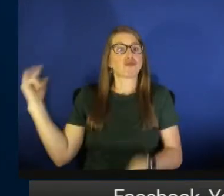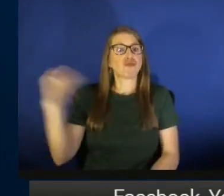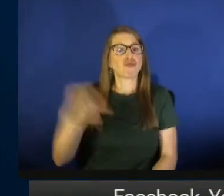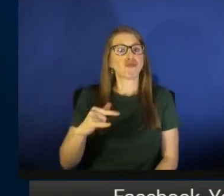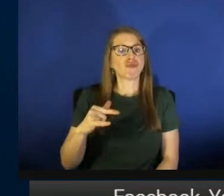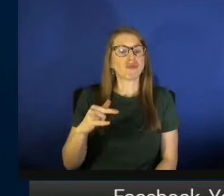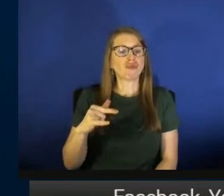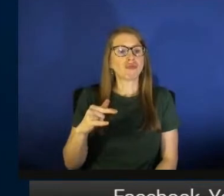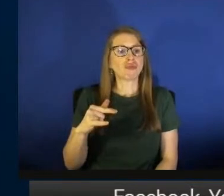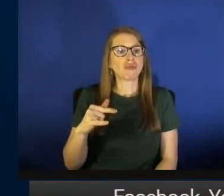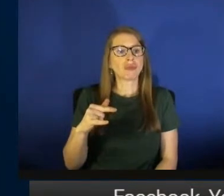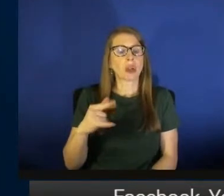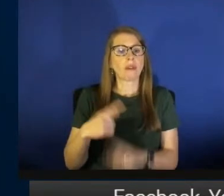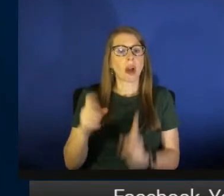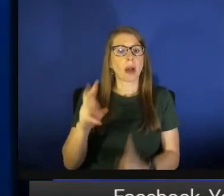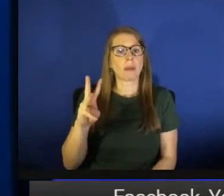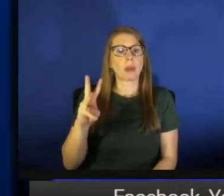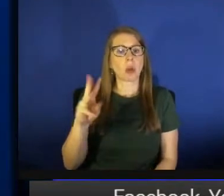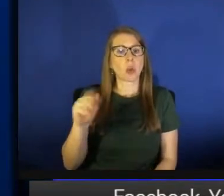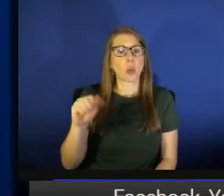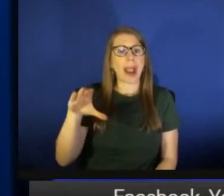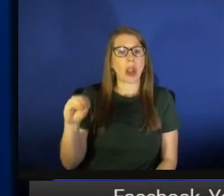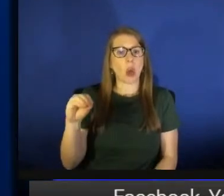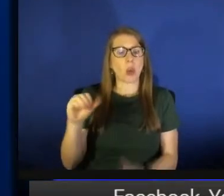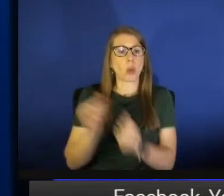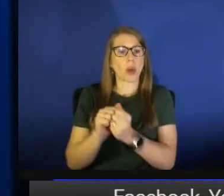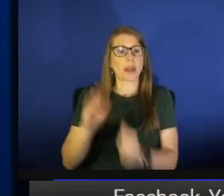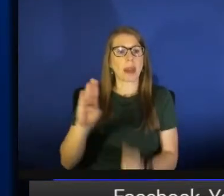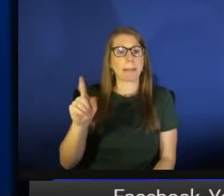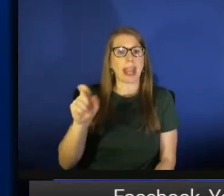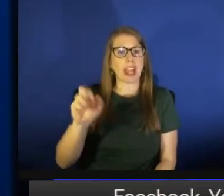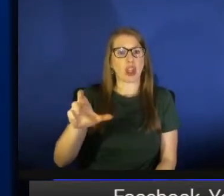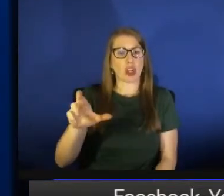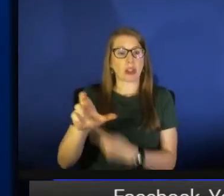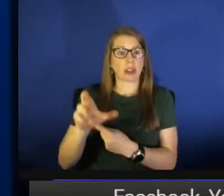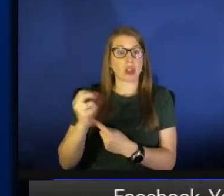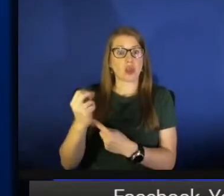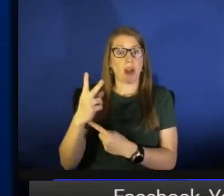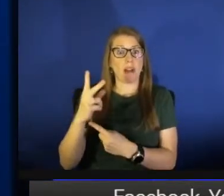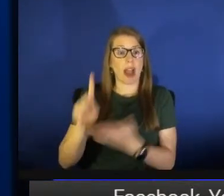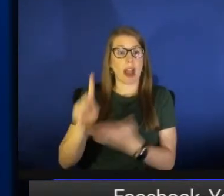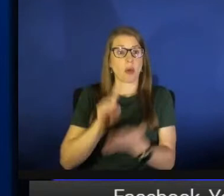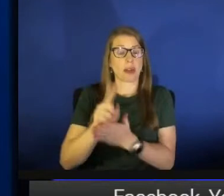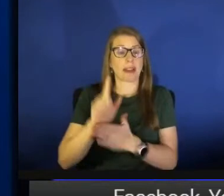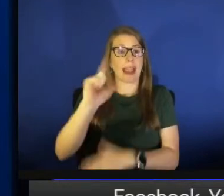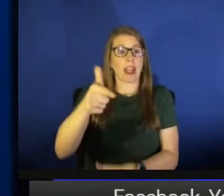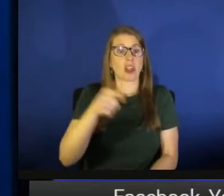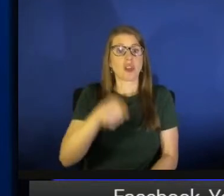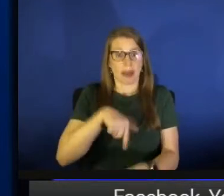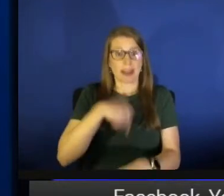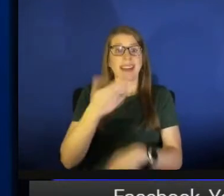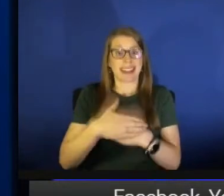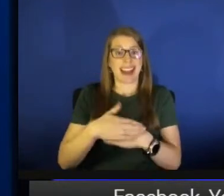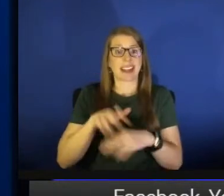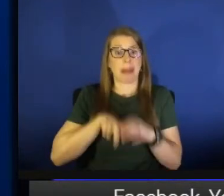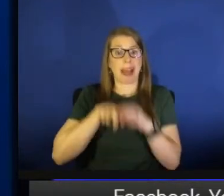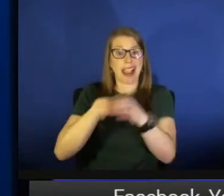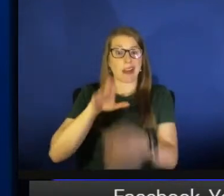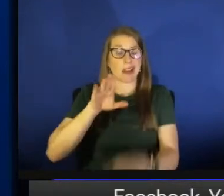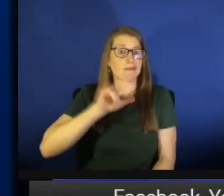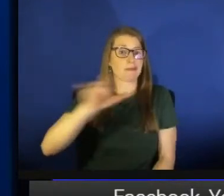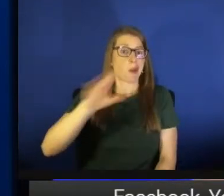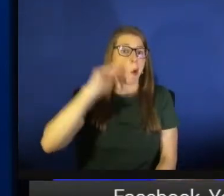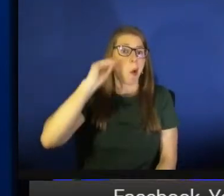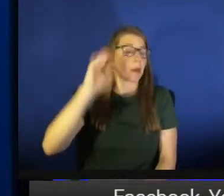from Waco with Baylor, and she landed. And 12 hours later, Baylor called her and said, "You are on the next plane home. We need you back here now. We don't want you to get